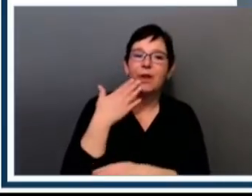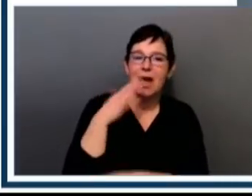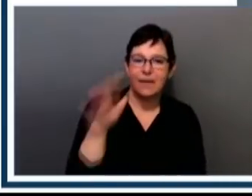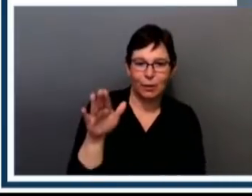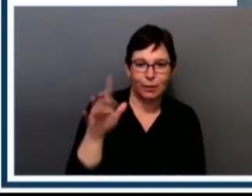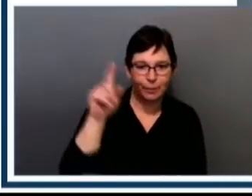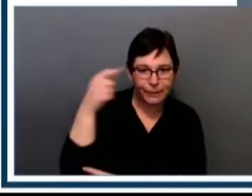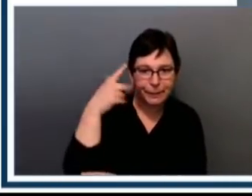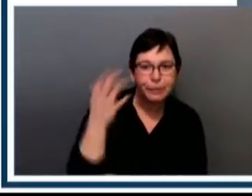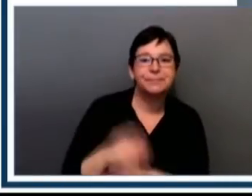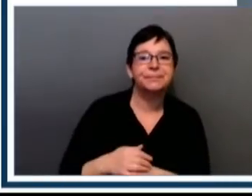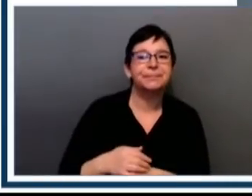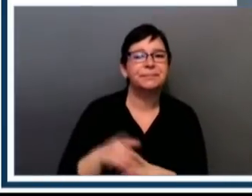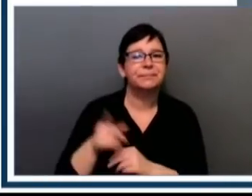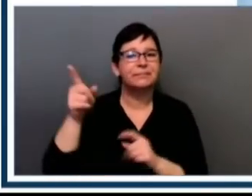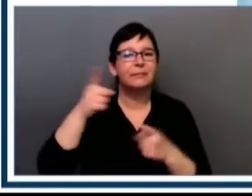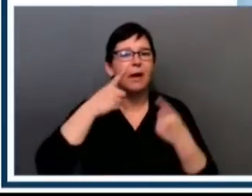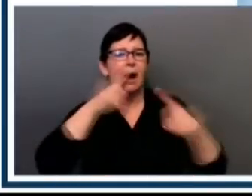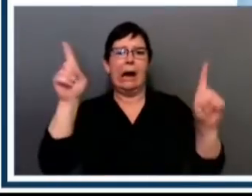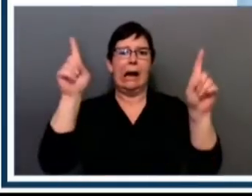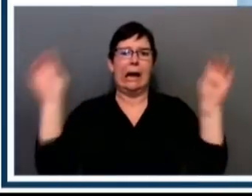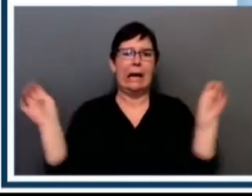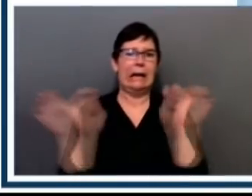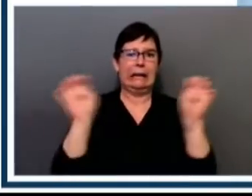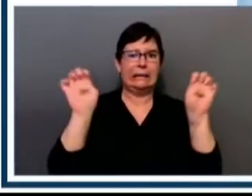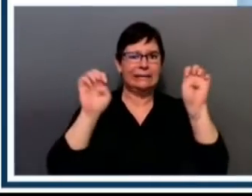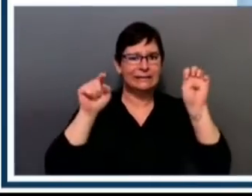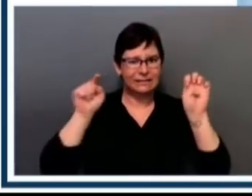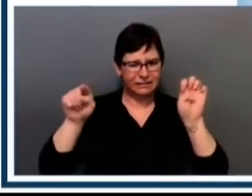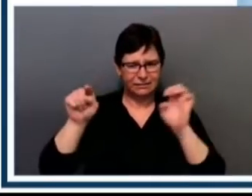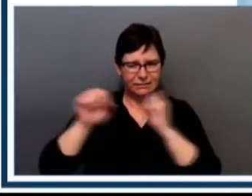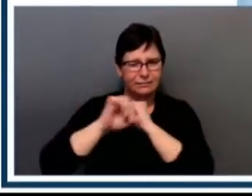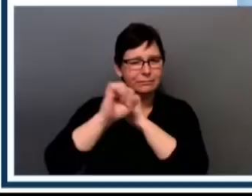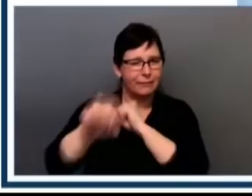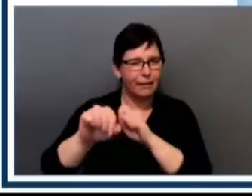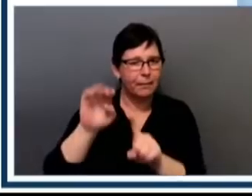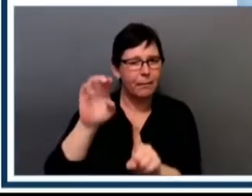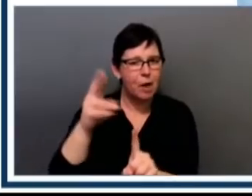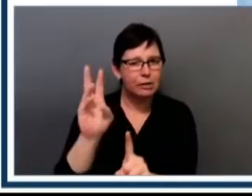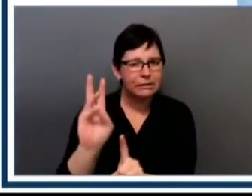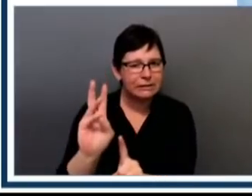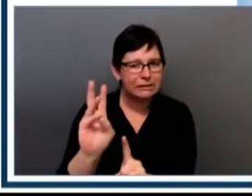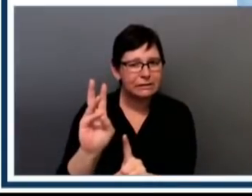lifted? Thank you, Paul, for that. My initial